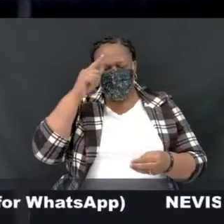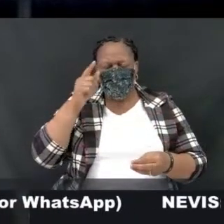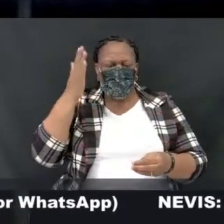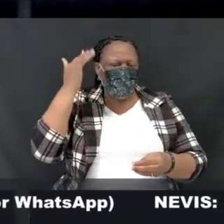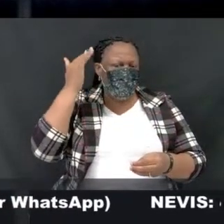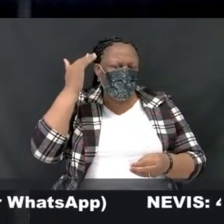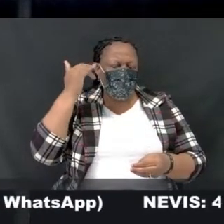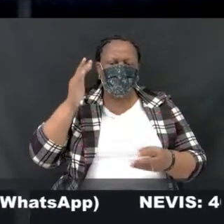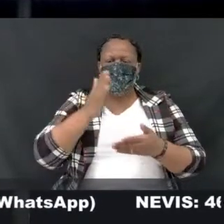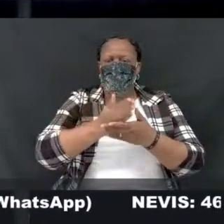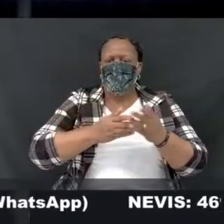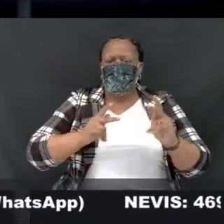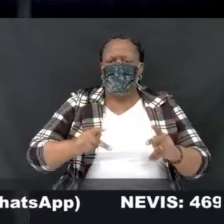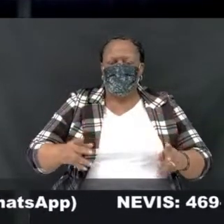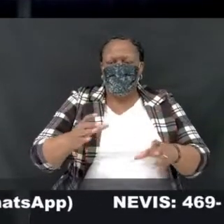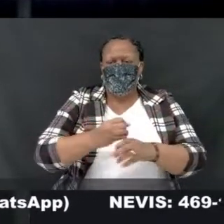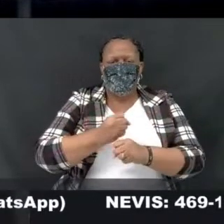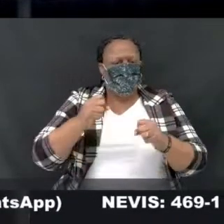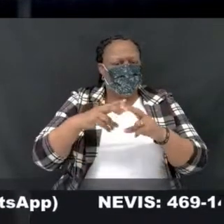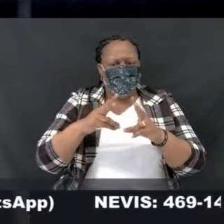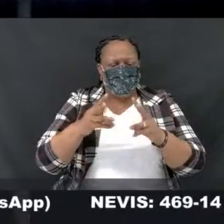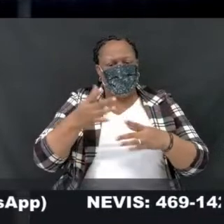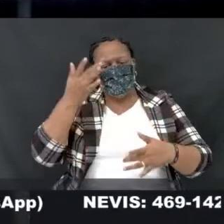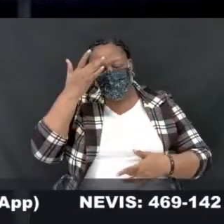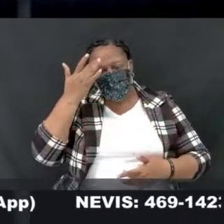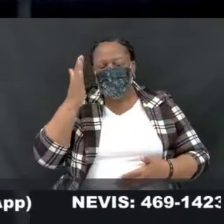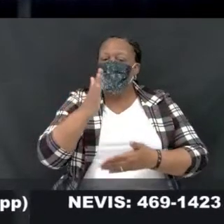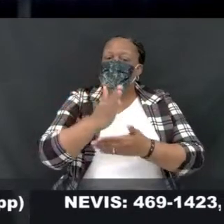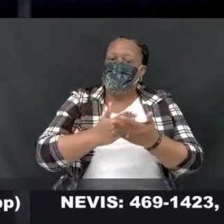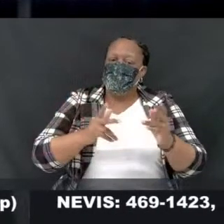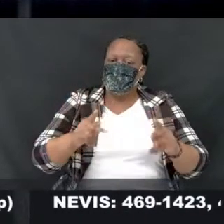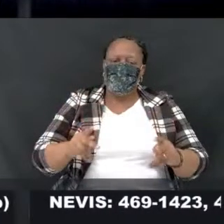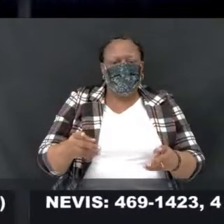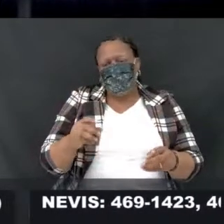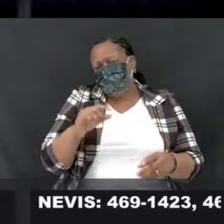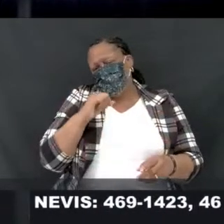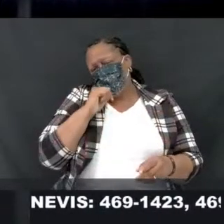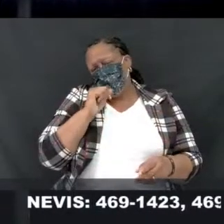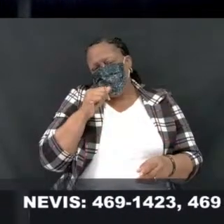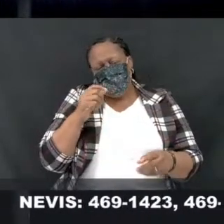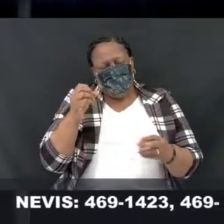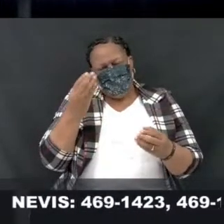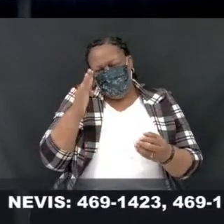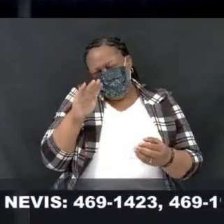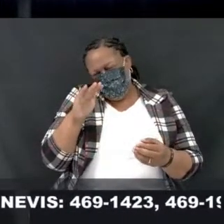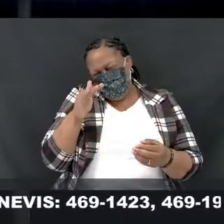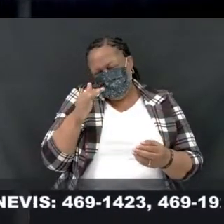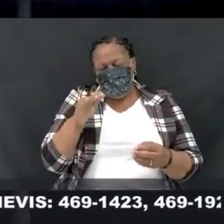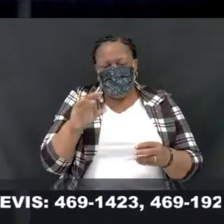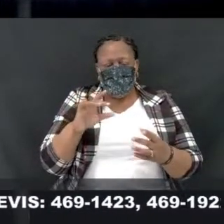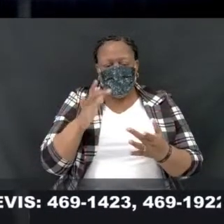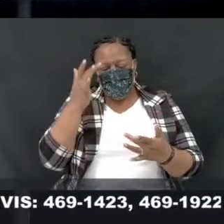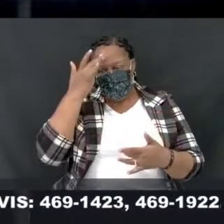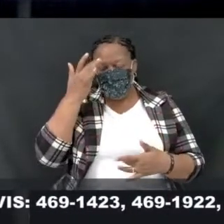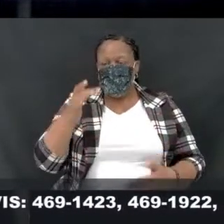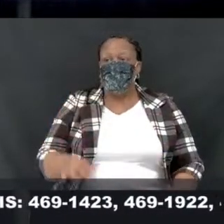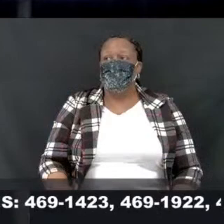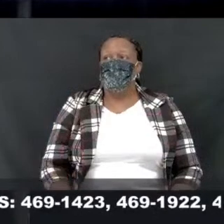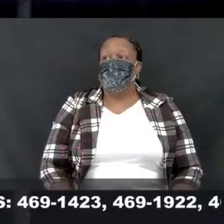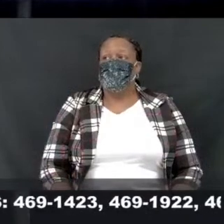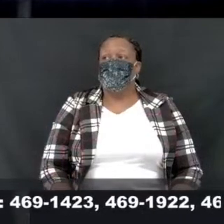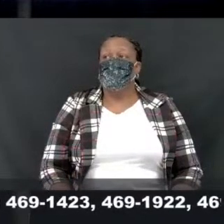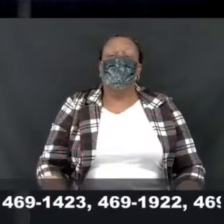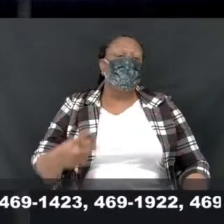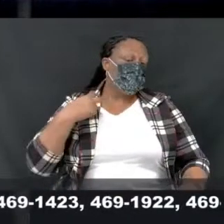to identify the best treatments going forward. Because knowledge about the new virus is evolving rapidly, you